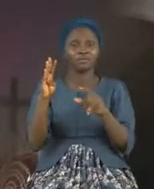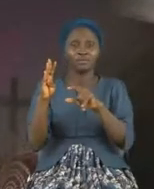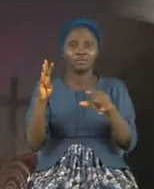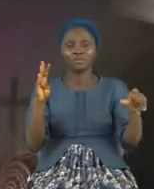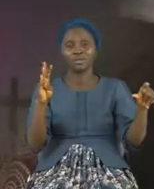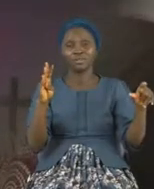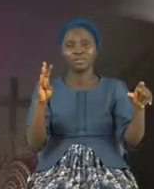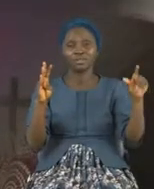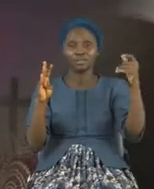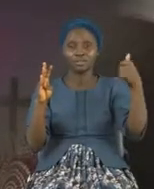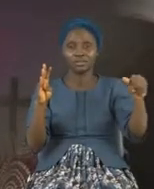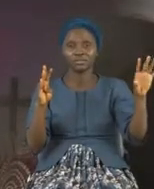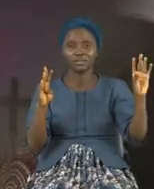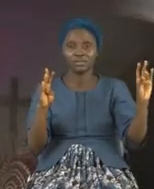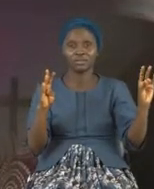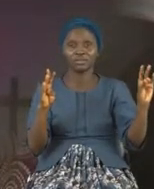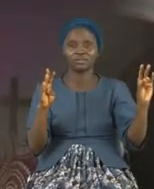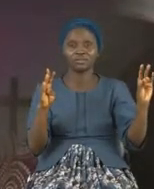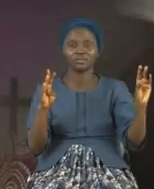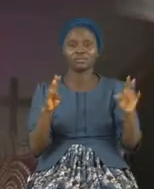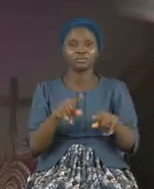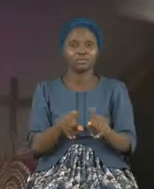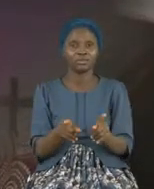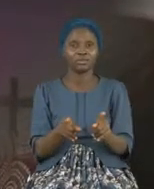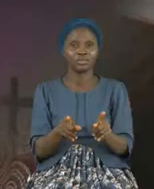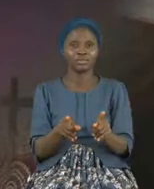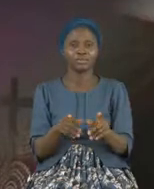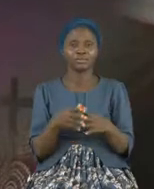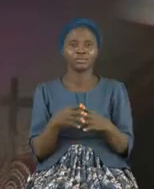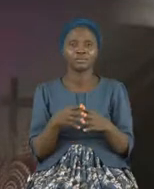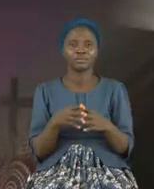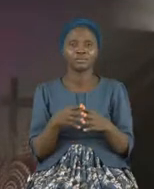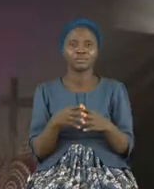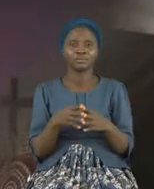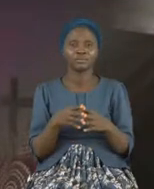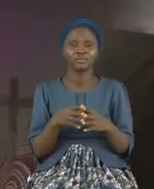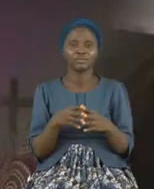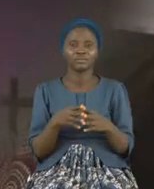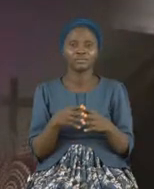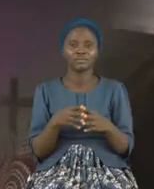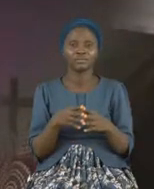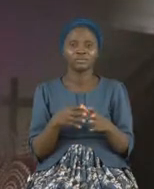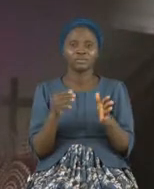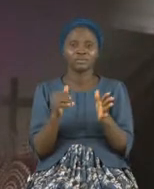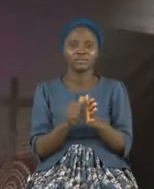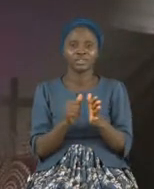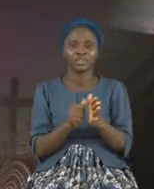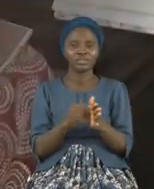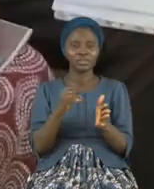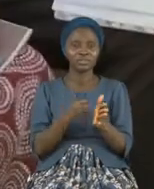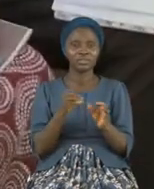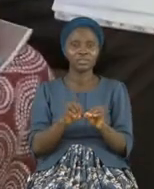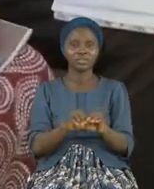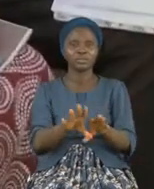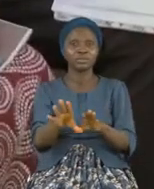verse 17. But that is spread no further among the people, let